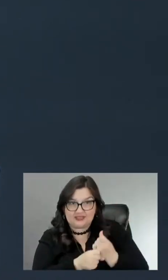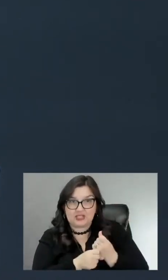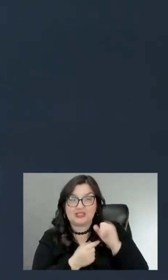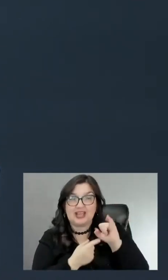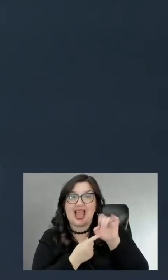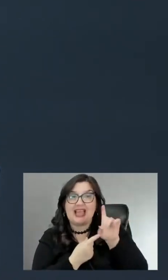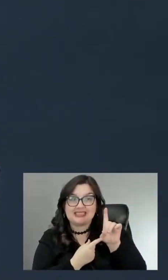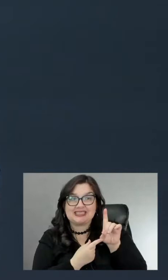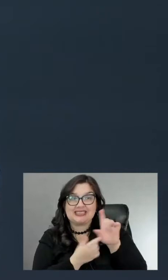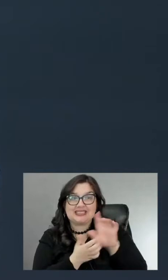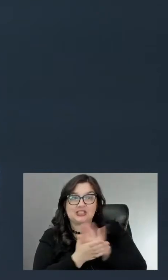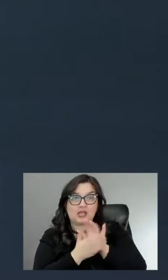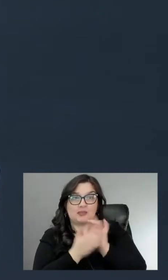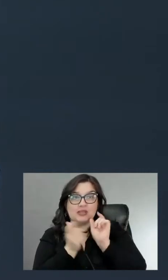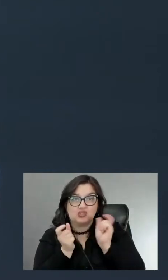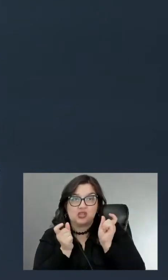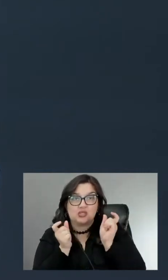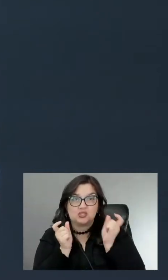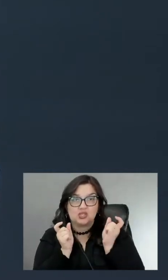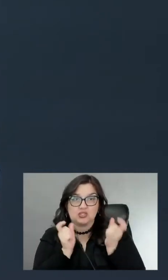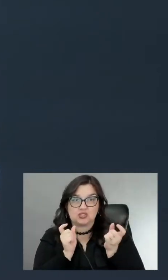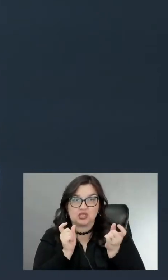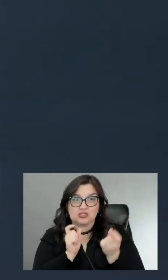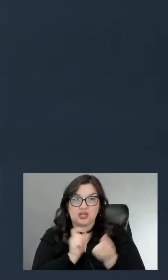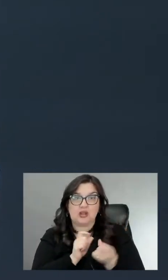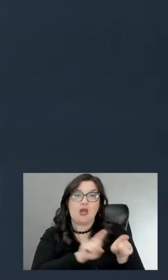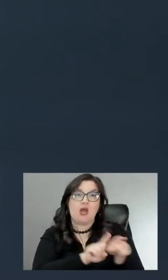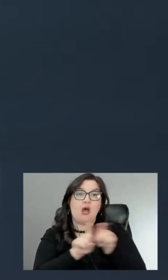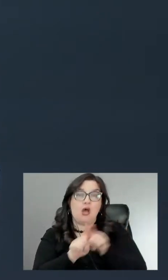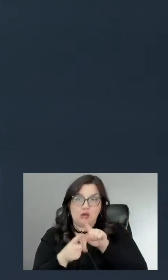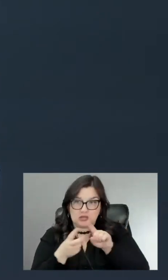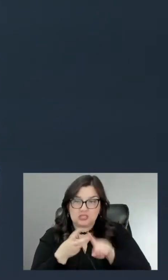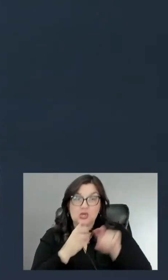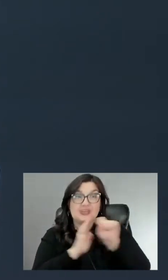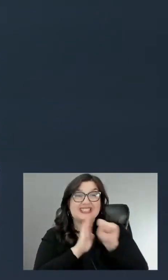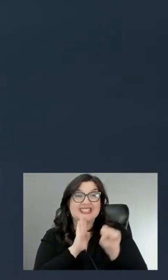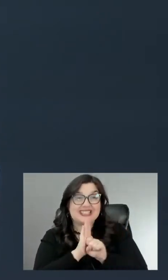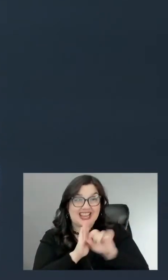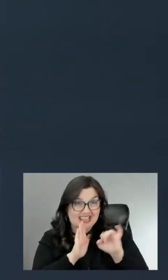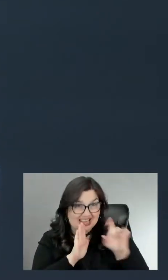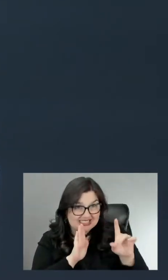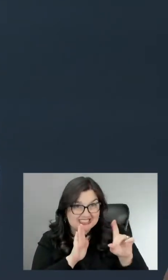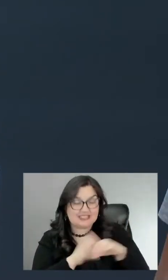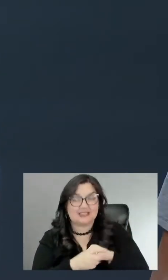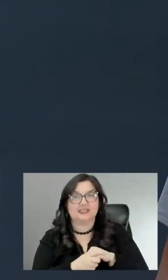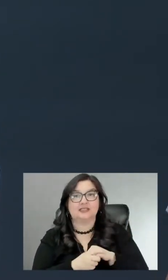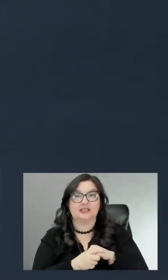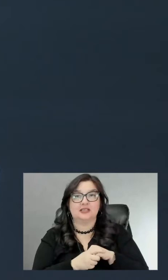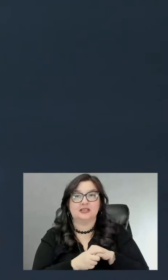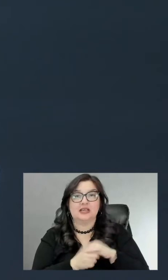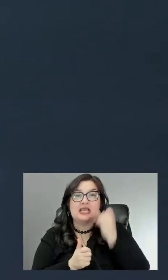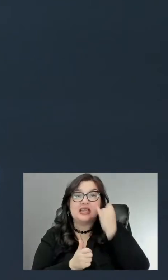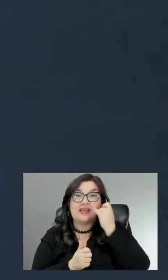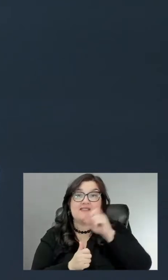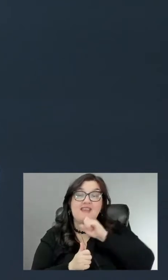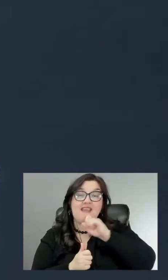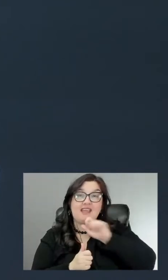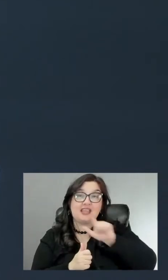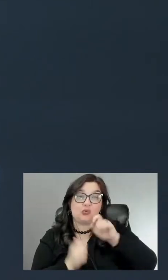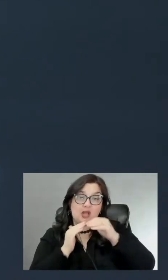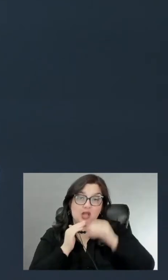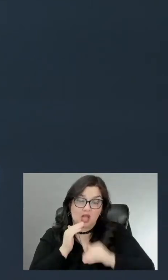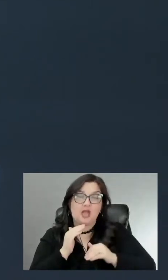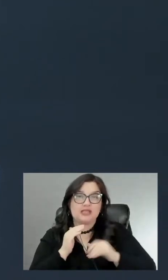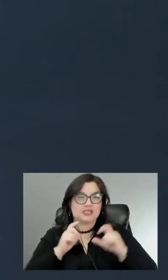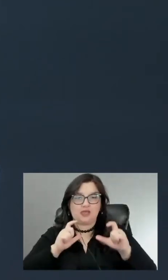created. And also then you have to account for state IDs. And then if you look at underage, under 21, it's a vertical document. Oh, wow. So